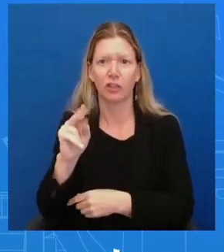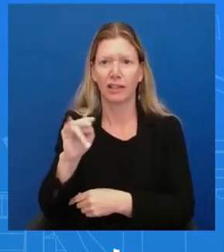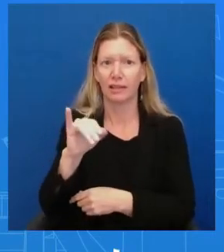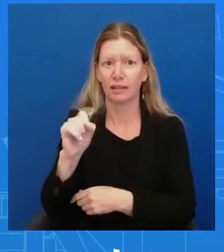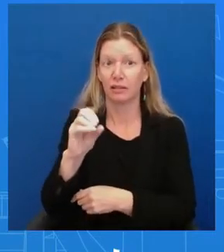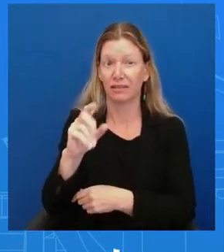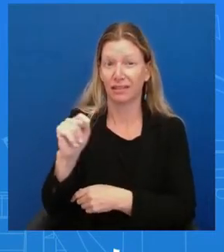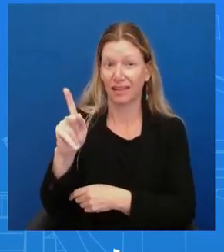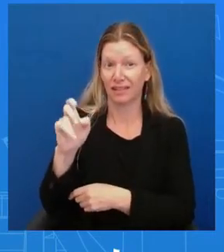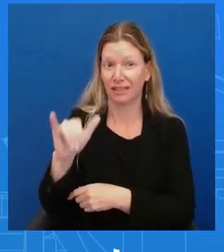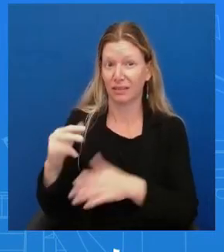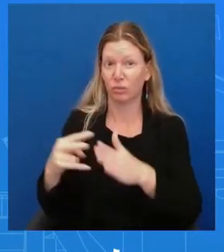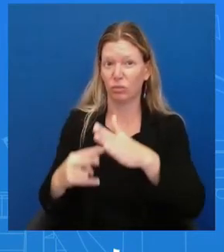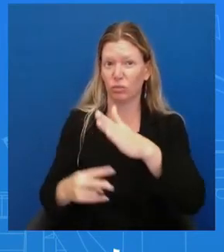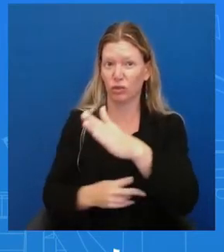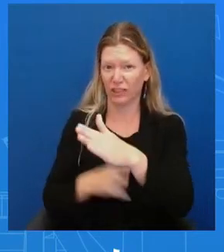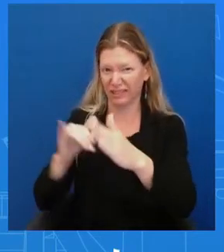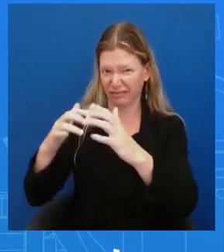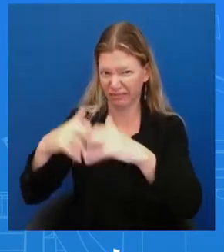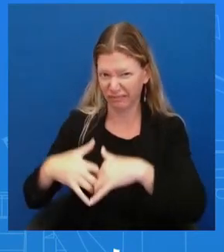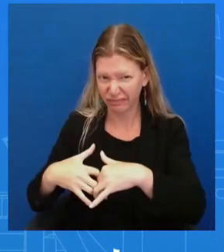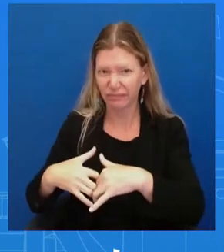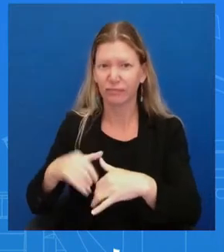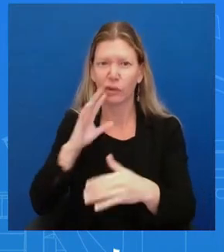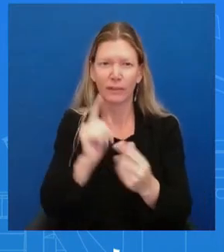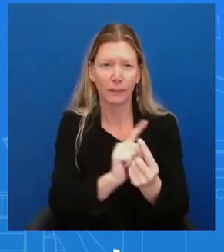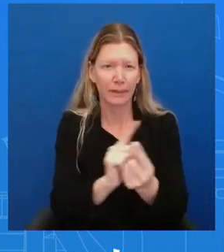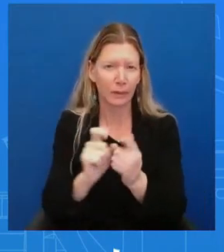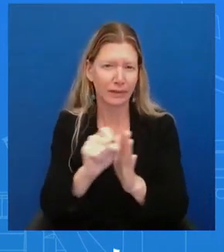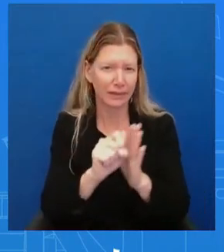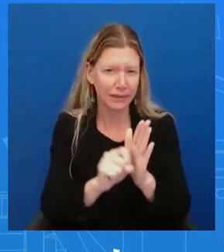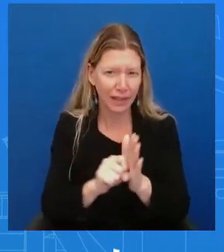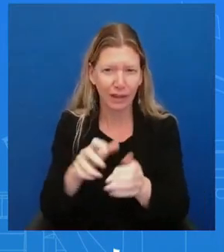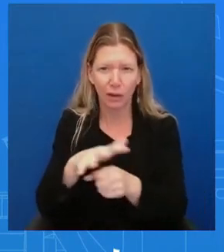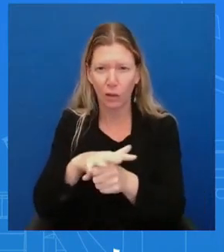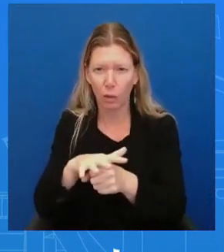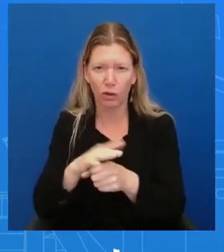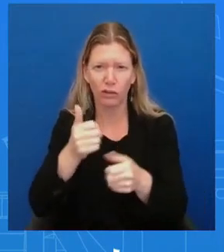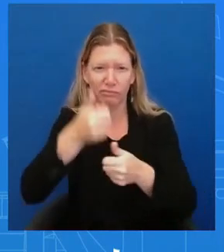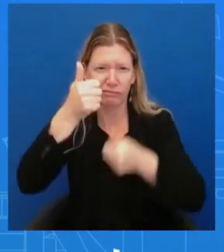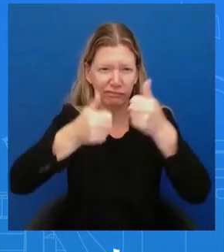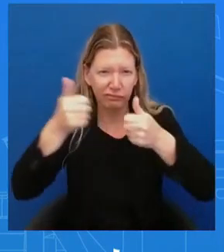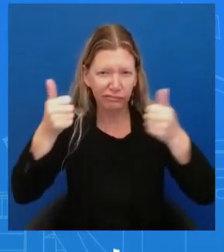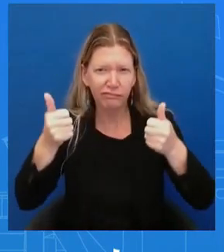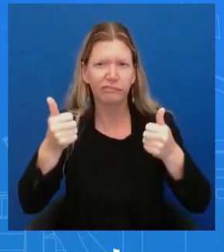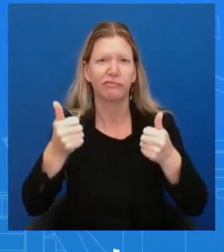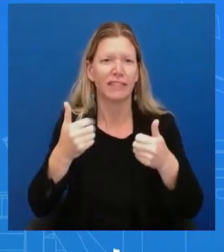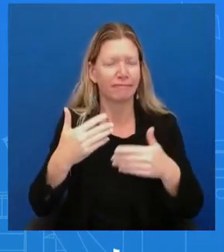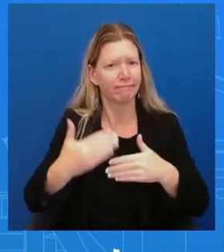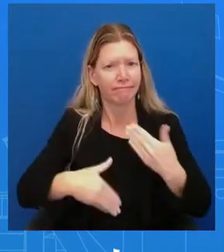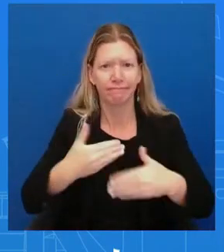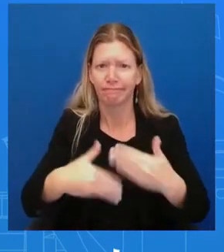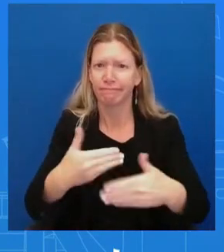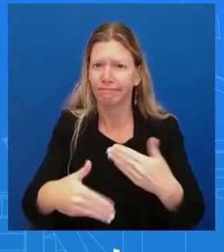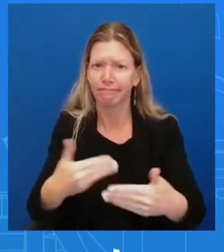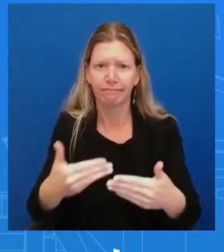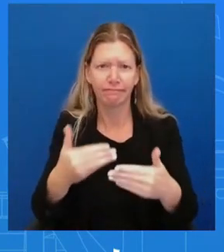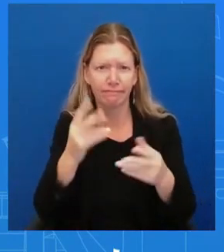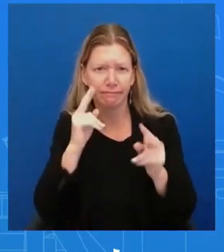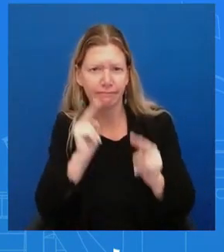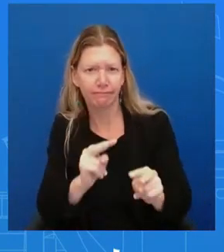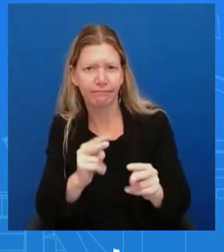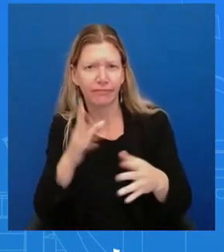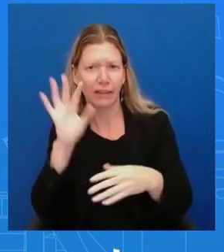ground look at federal response efforts. The president is continuing to lead a whole of government approach